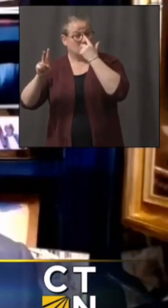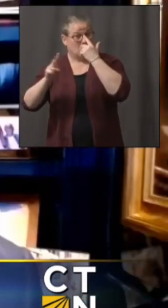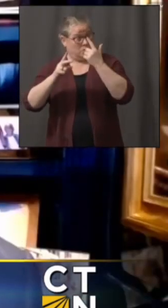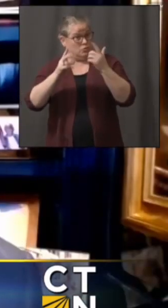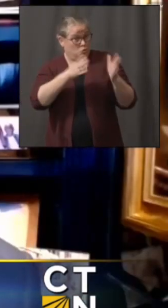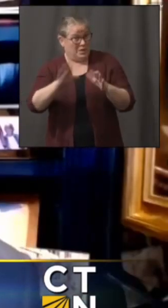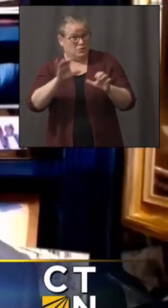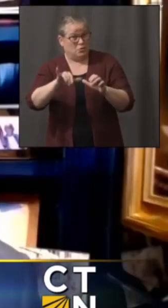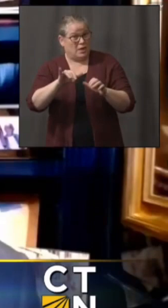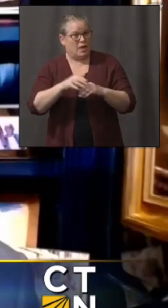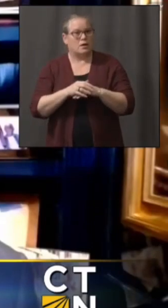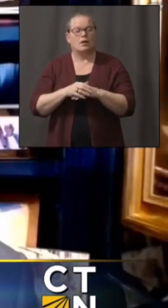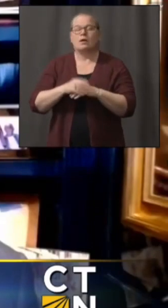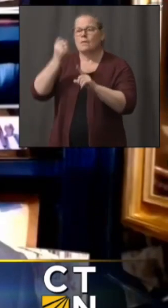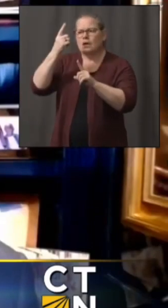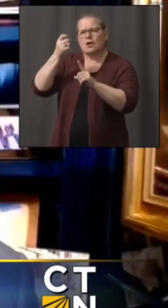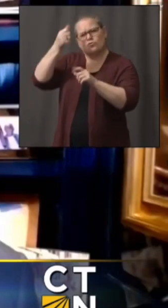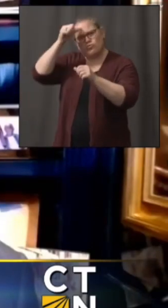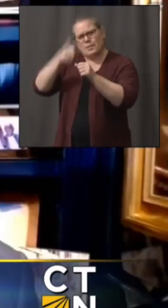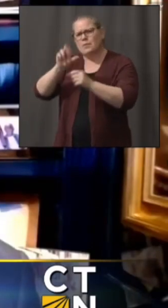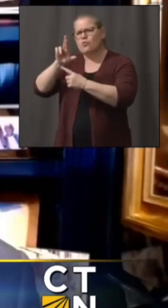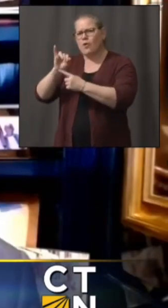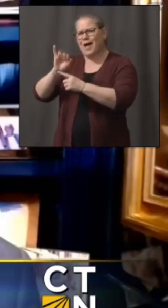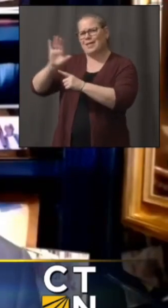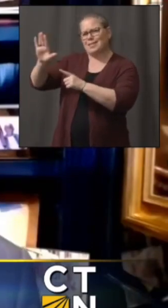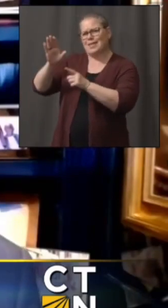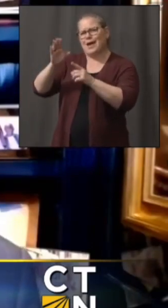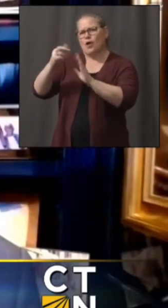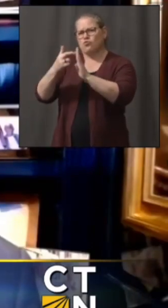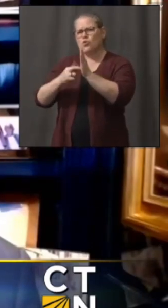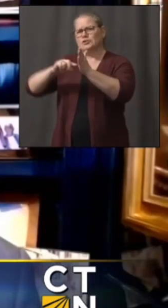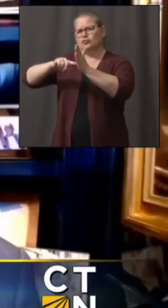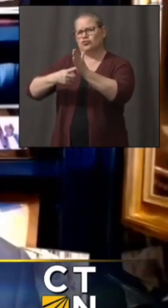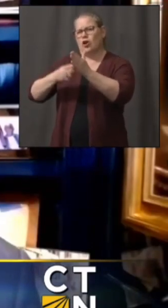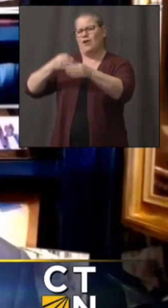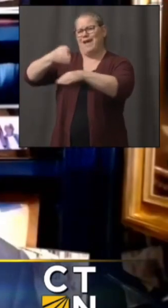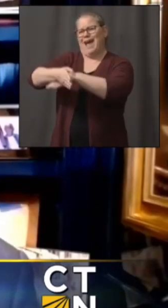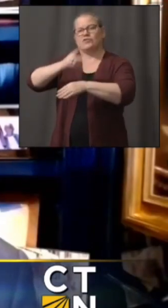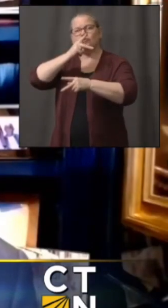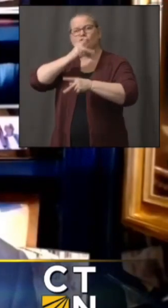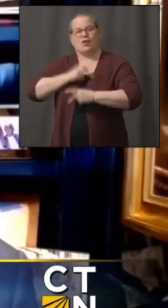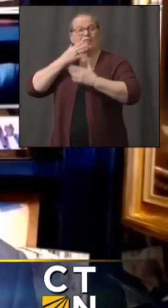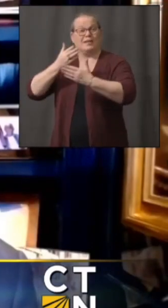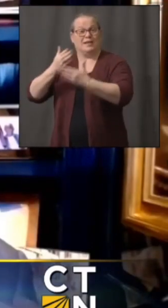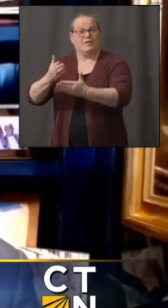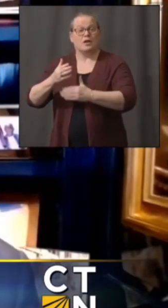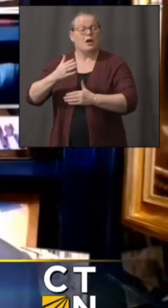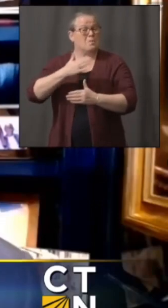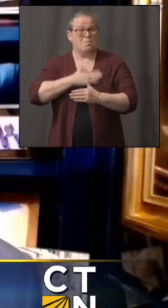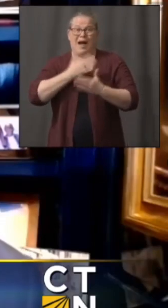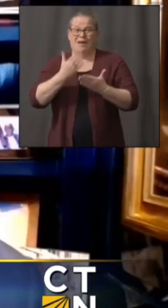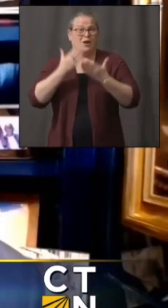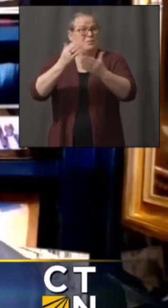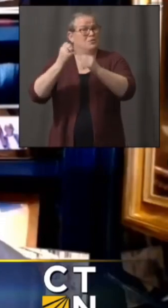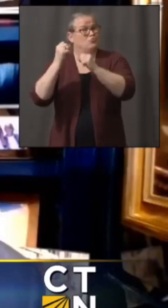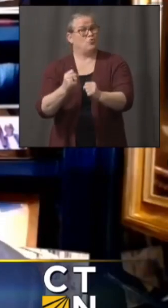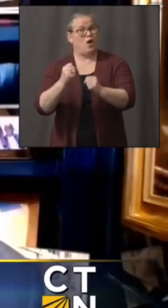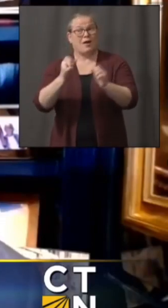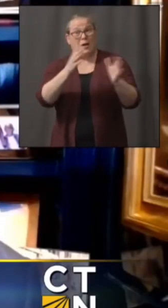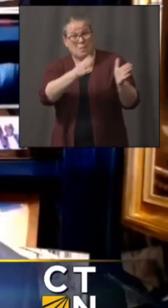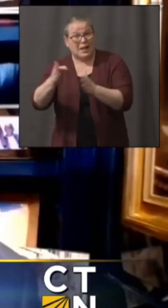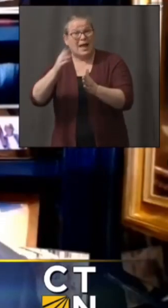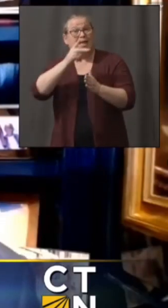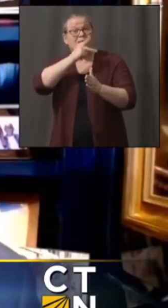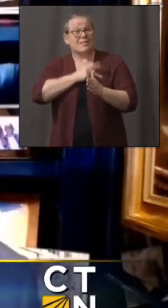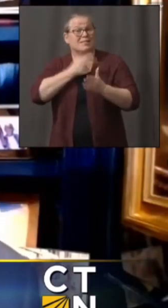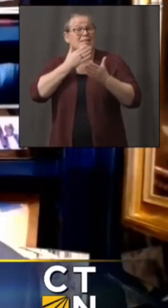till after Thanksgiving. So we are watching that. Look, my strong recommendation is if you're having Thanksgiving, do it with just your immediate family